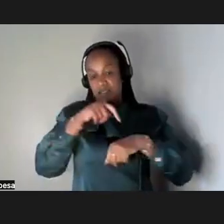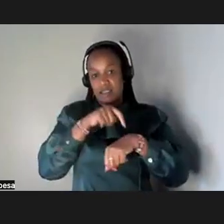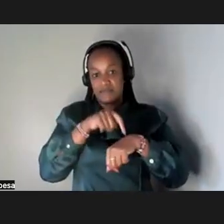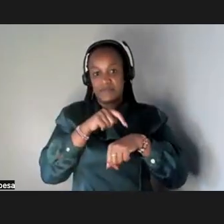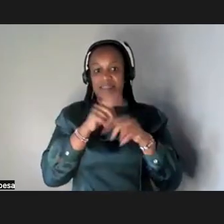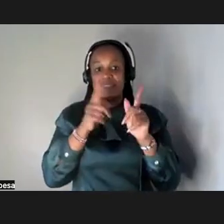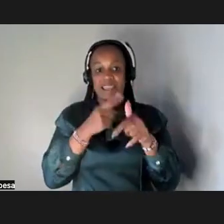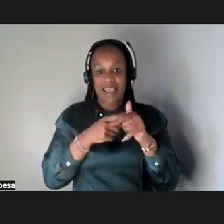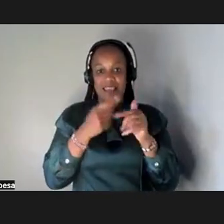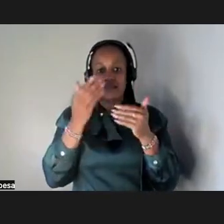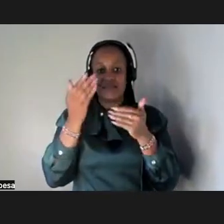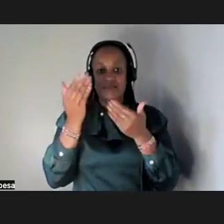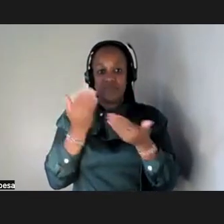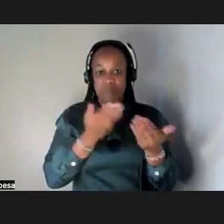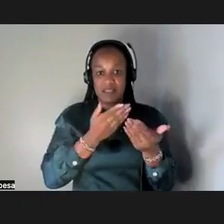question.